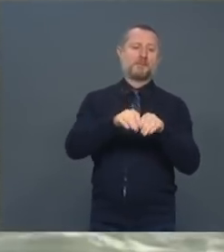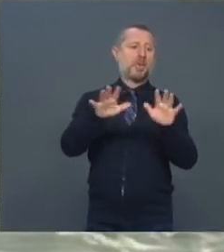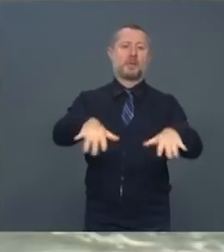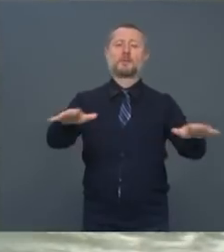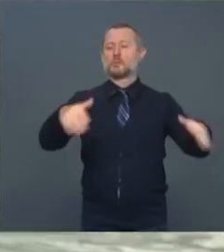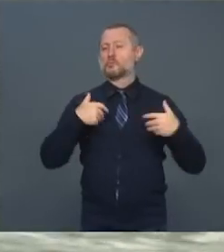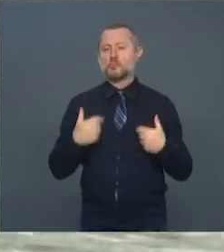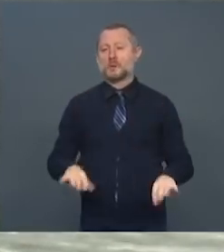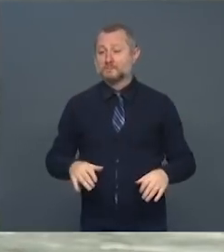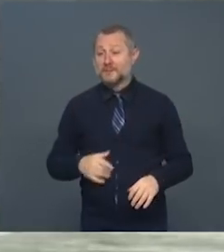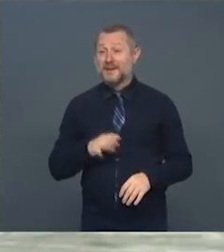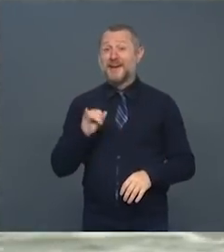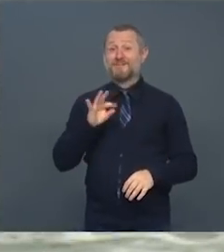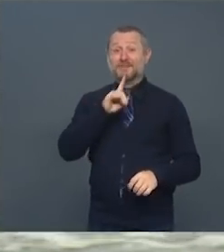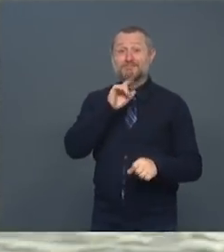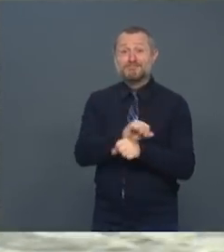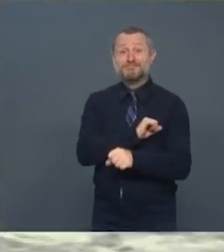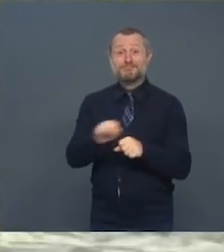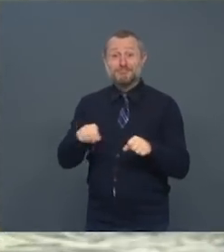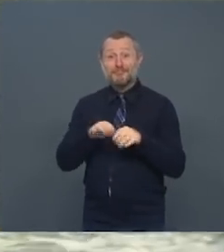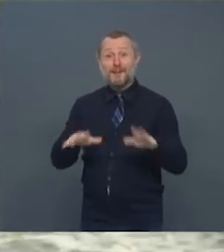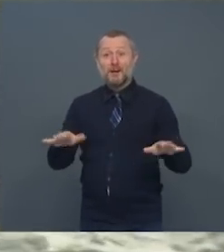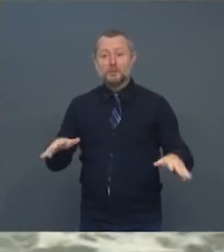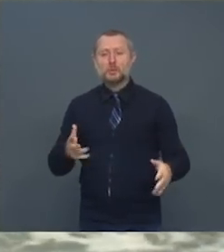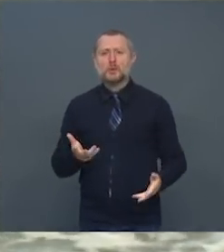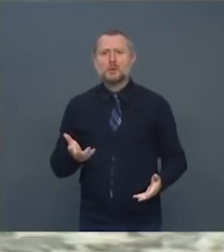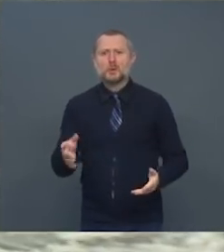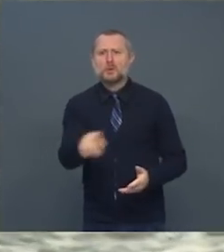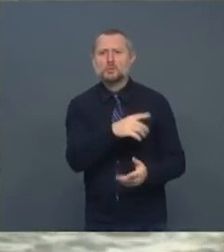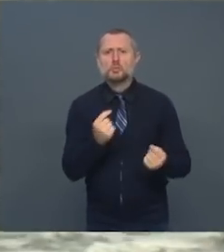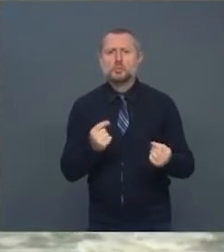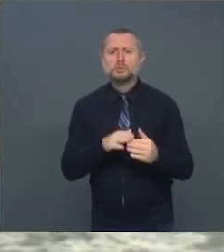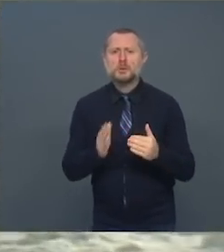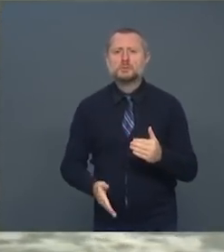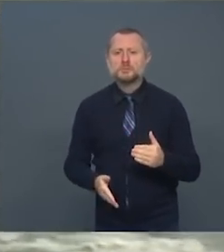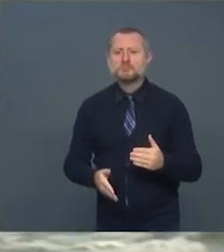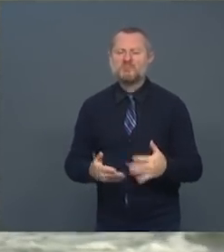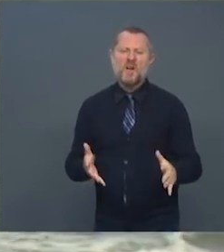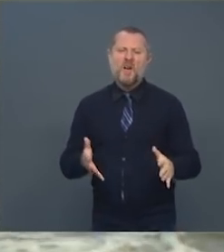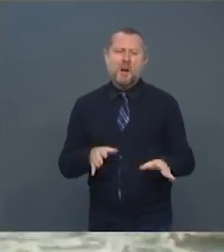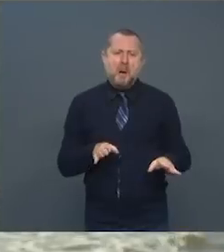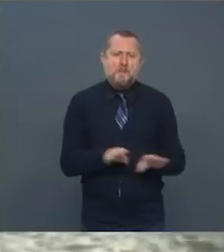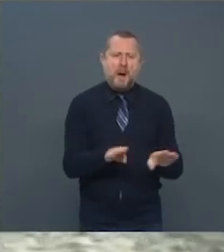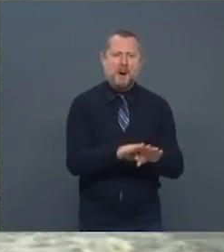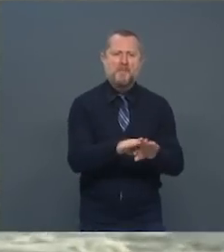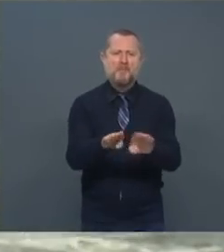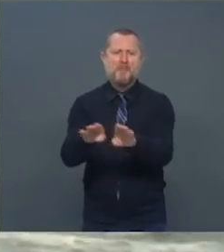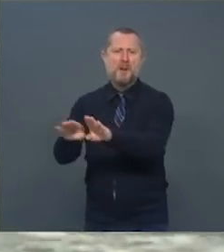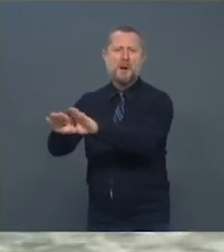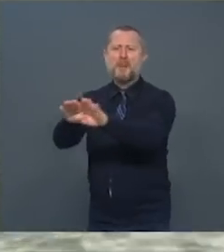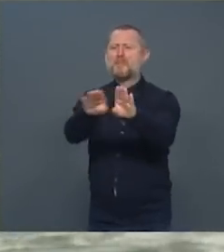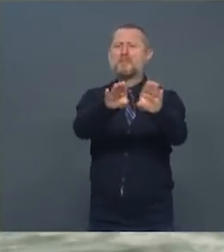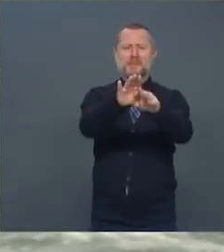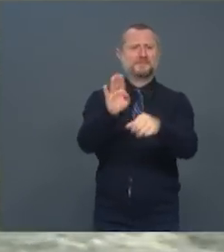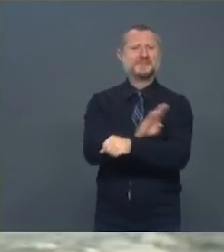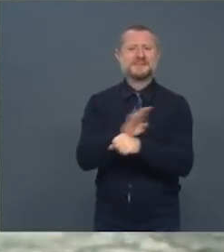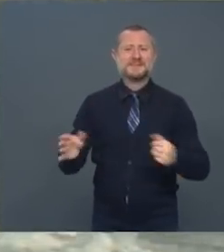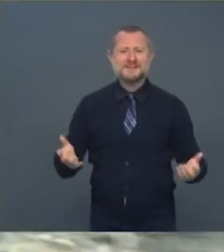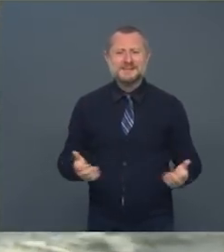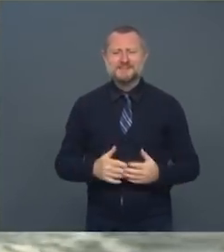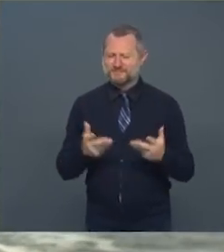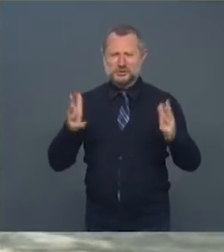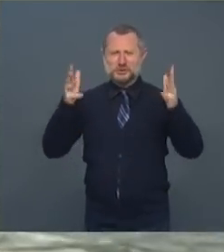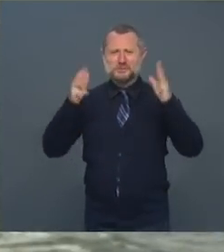back into an outbreak crisis, you know what you do then? You have to close down the economic activity that you